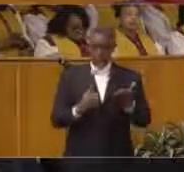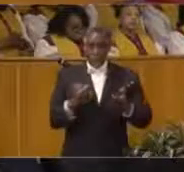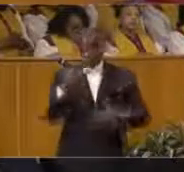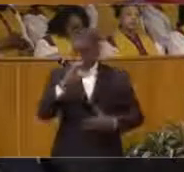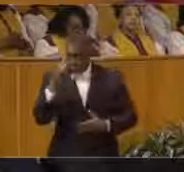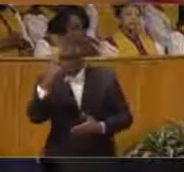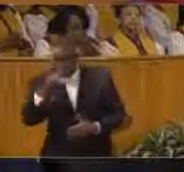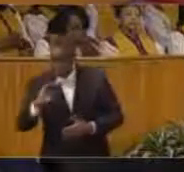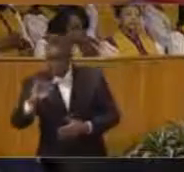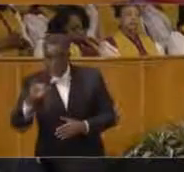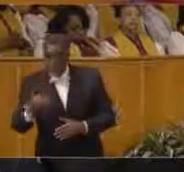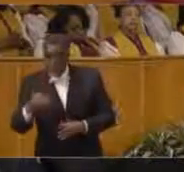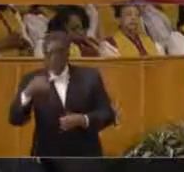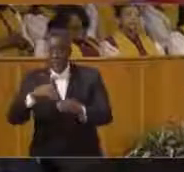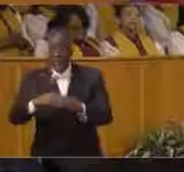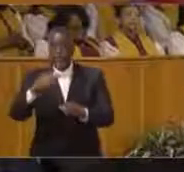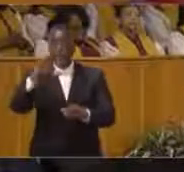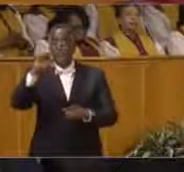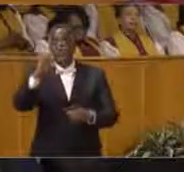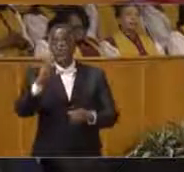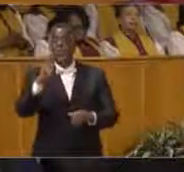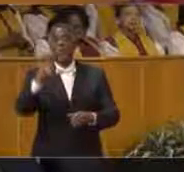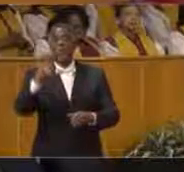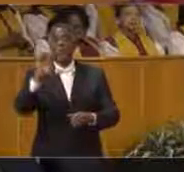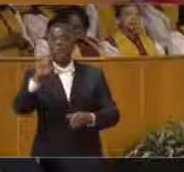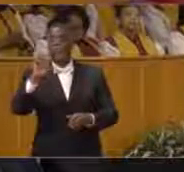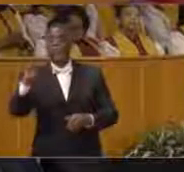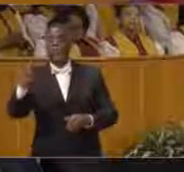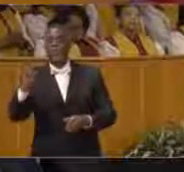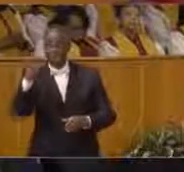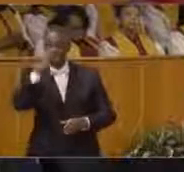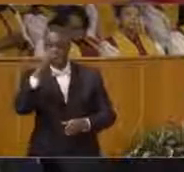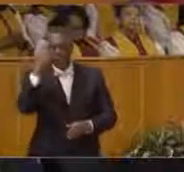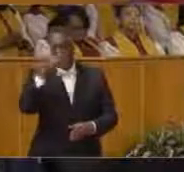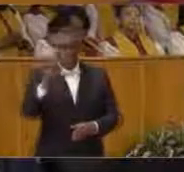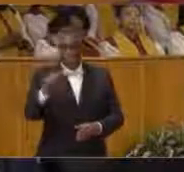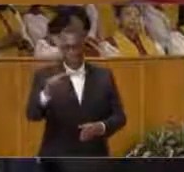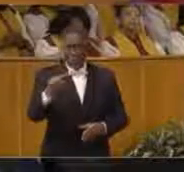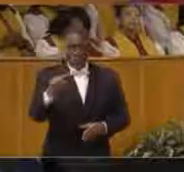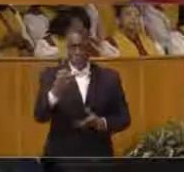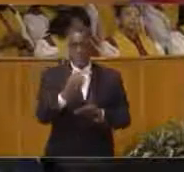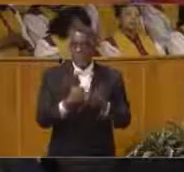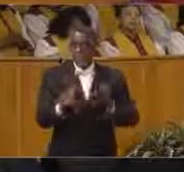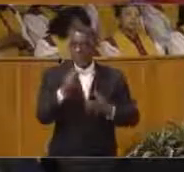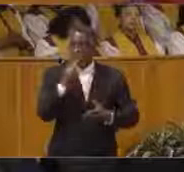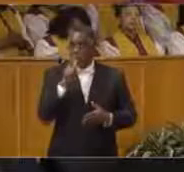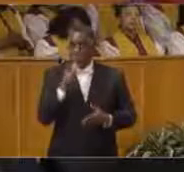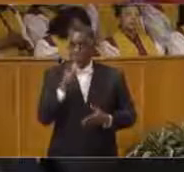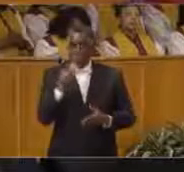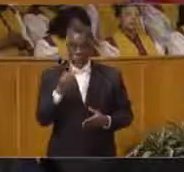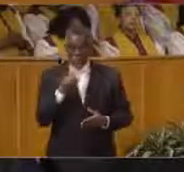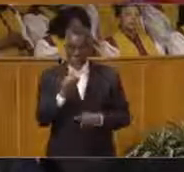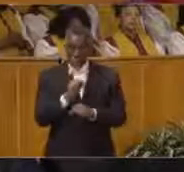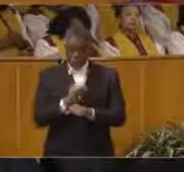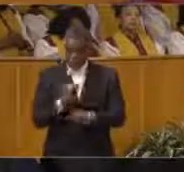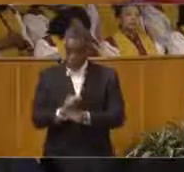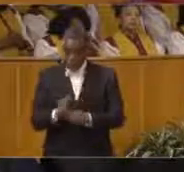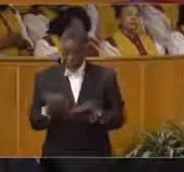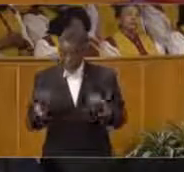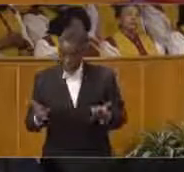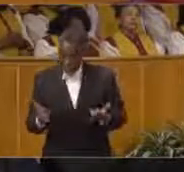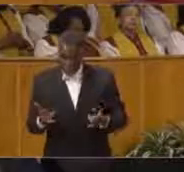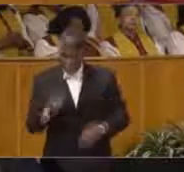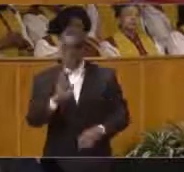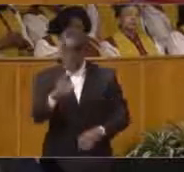in overflow. Some security people are there. We're looking for a temporarily unemployed member